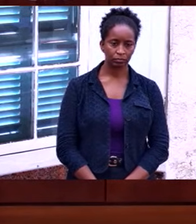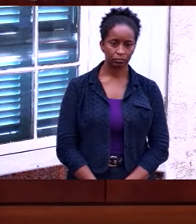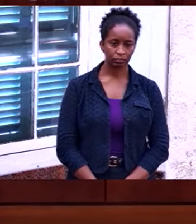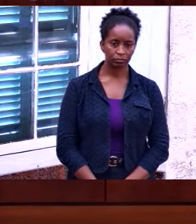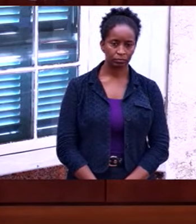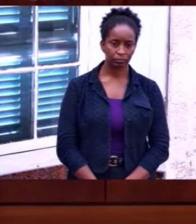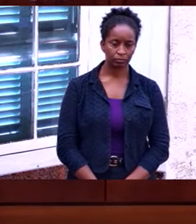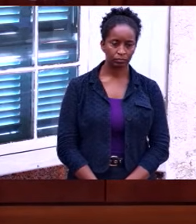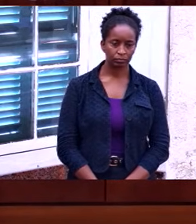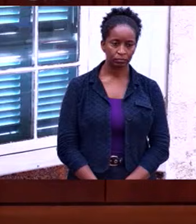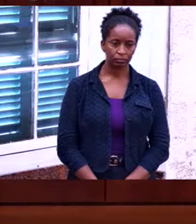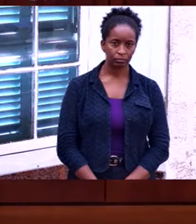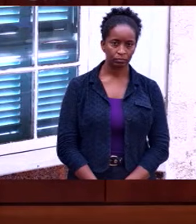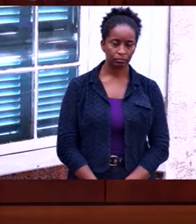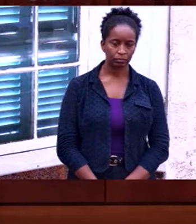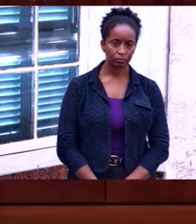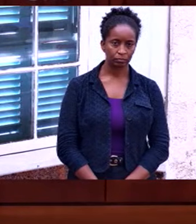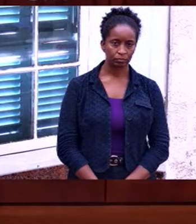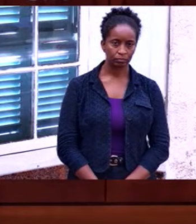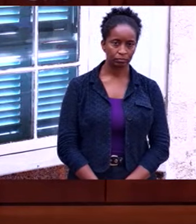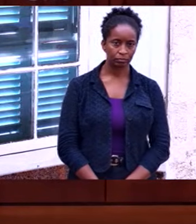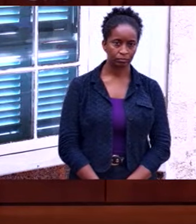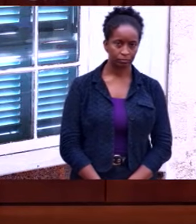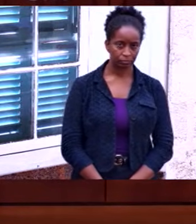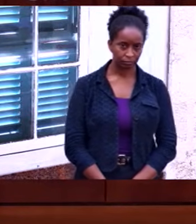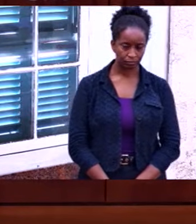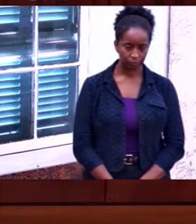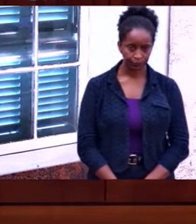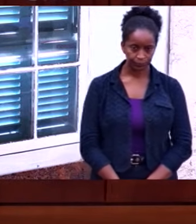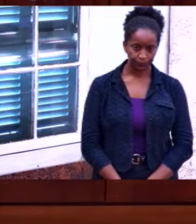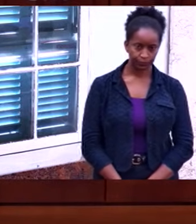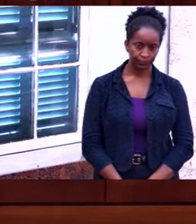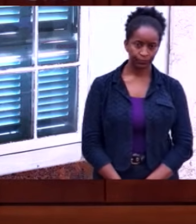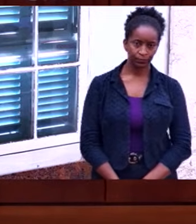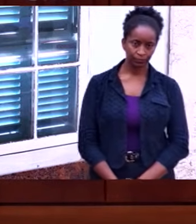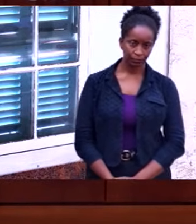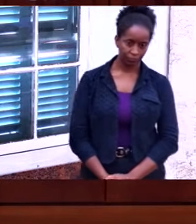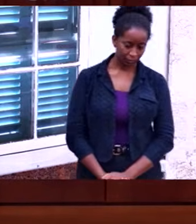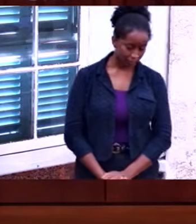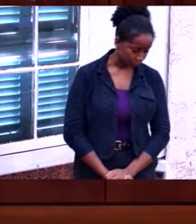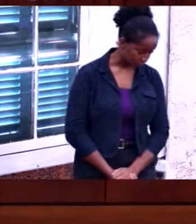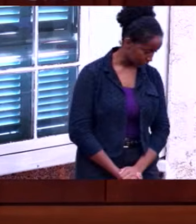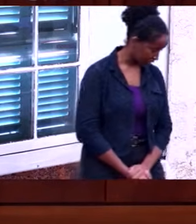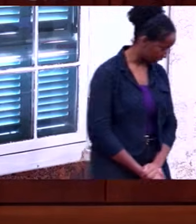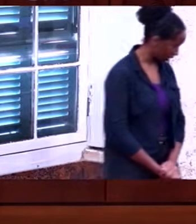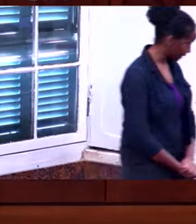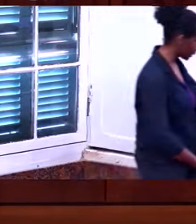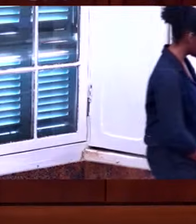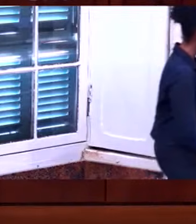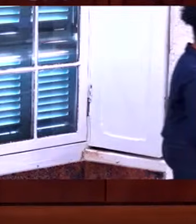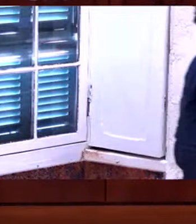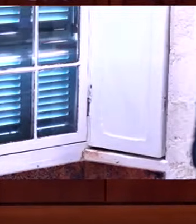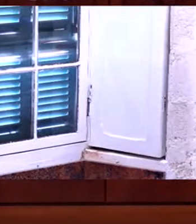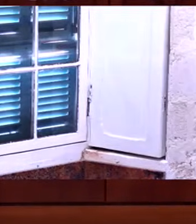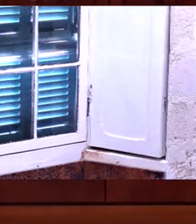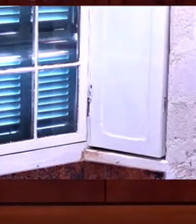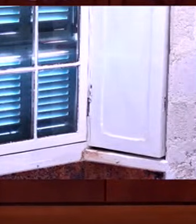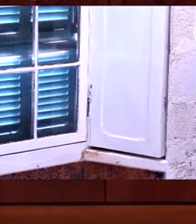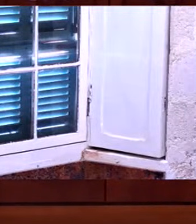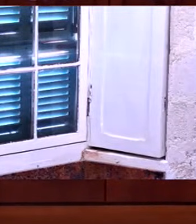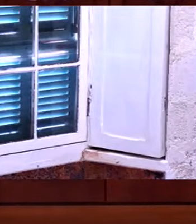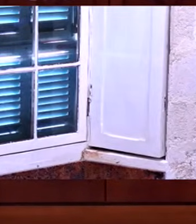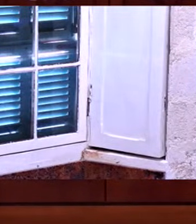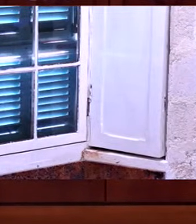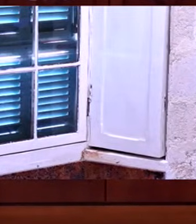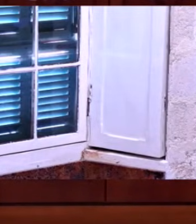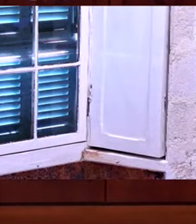that Senator Thompson just spoke about. And it is fine for us to sit where we sit and project what we see and what